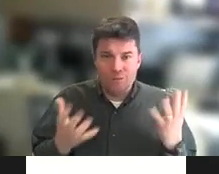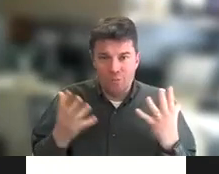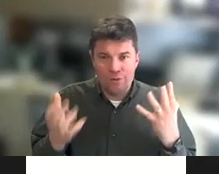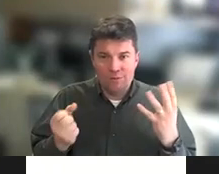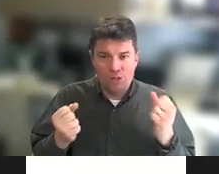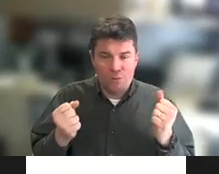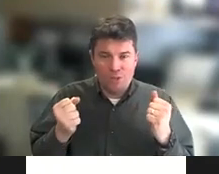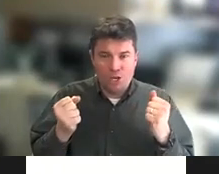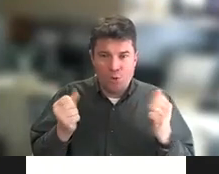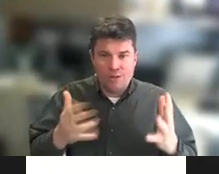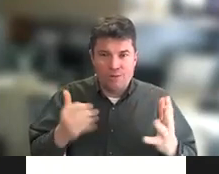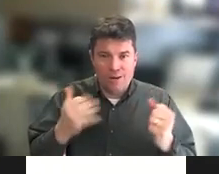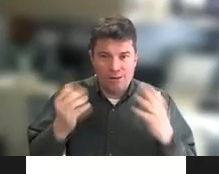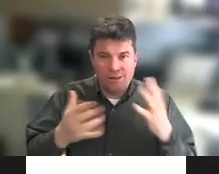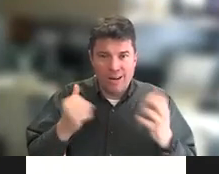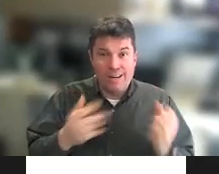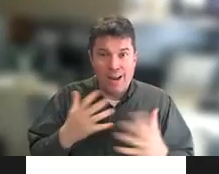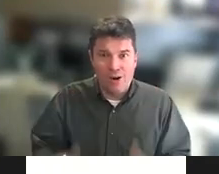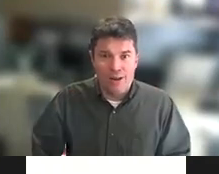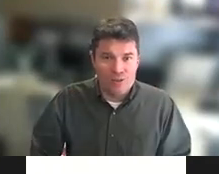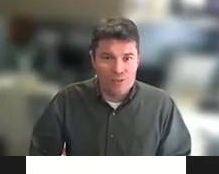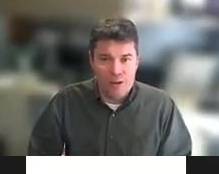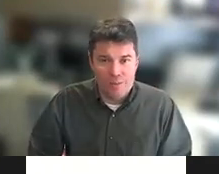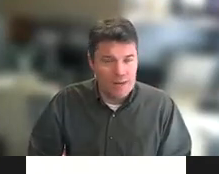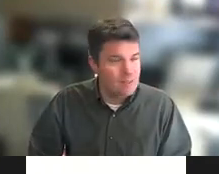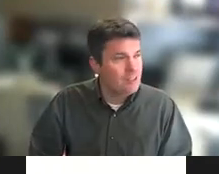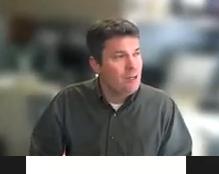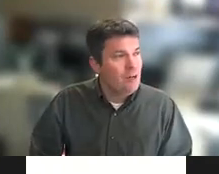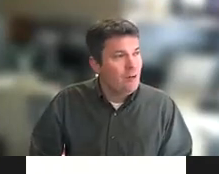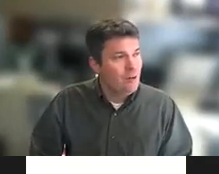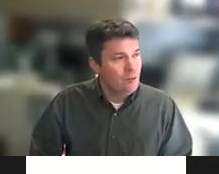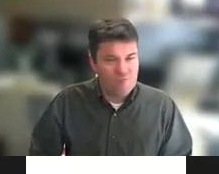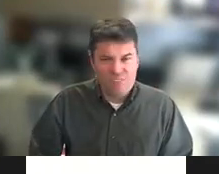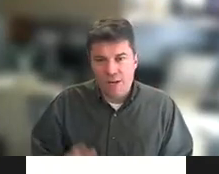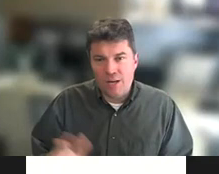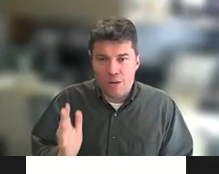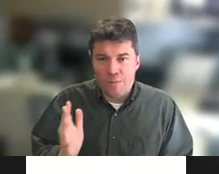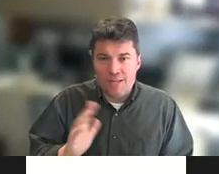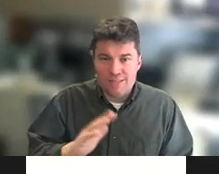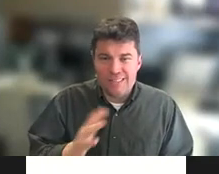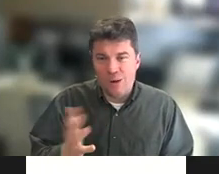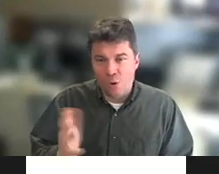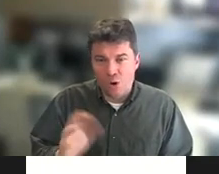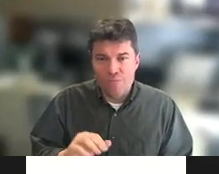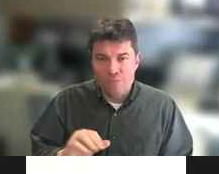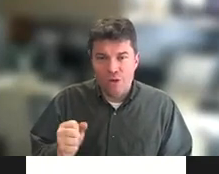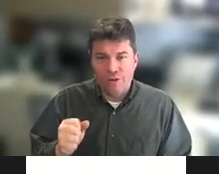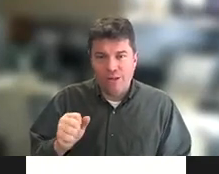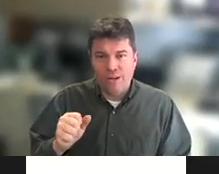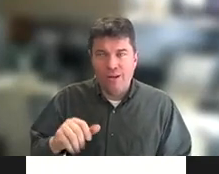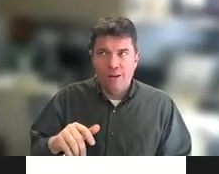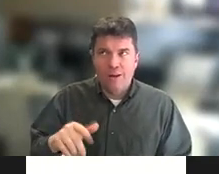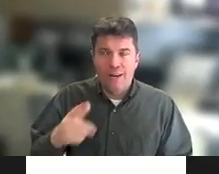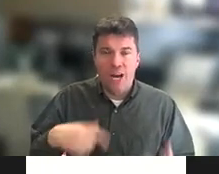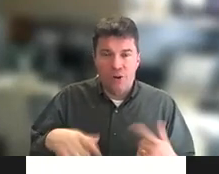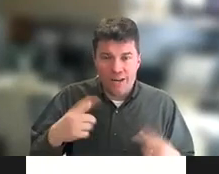because interpreters are human, they get tired after so many minutes. 15, 20 minutes is the norm,